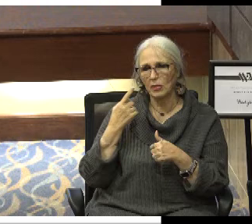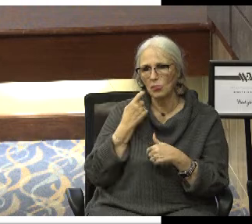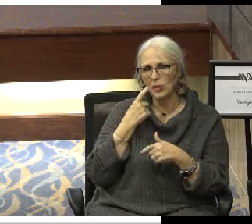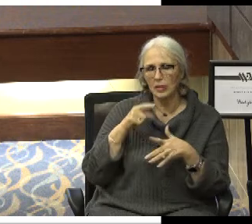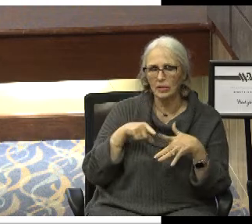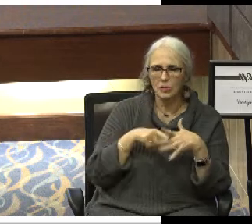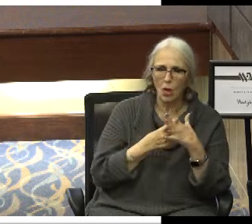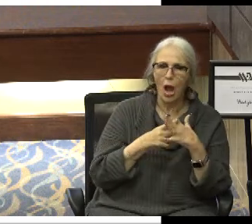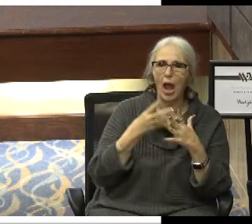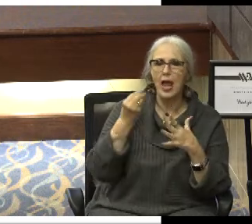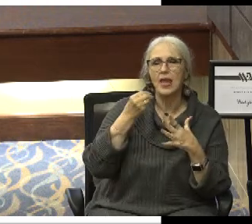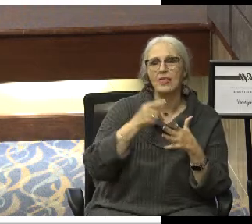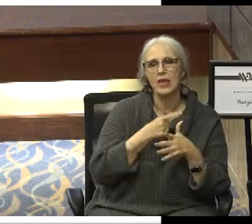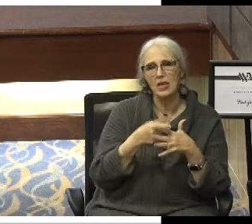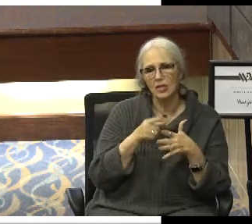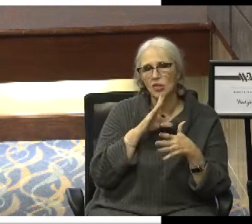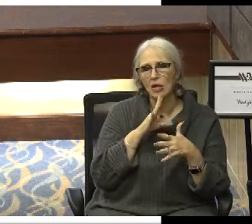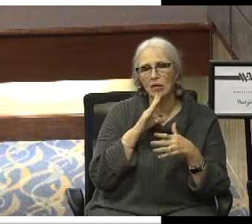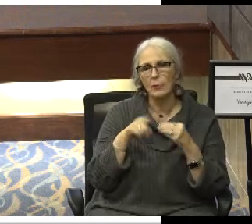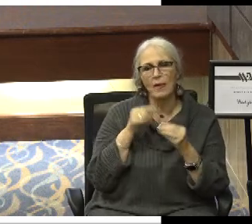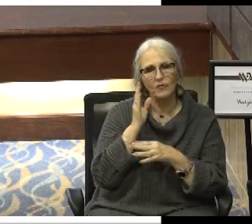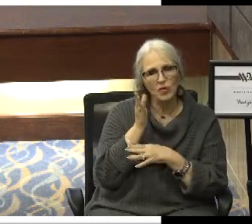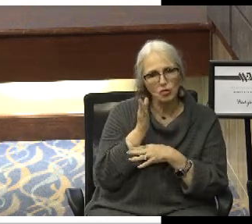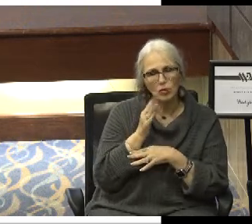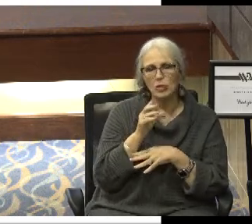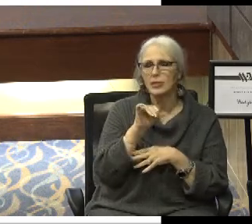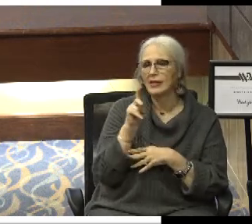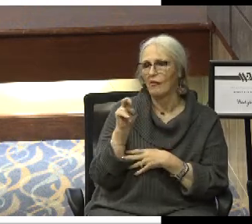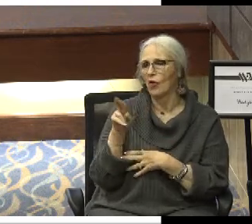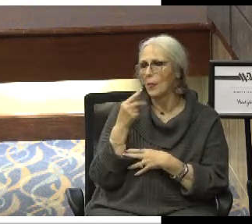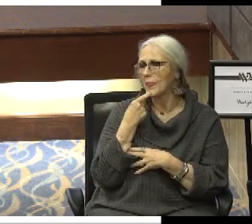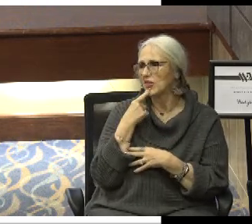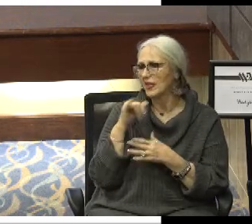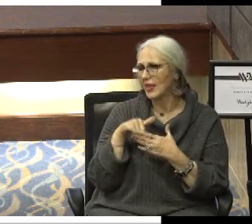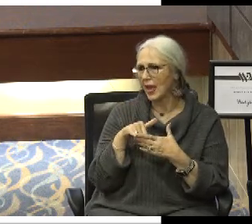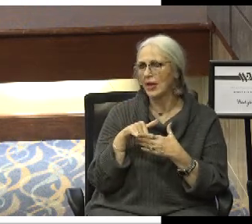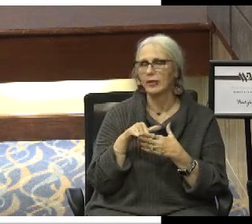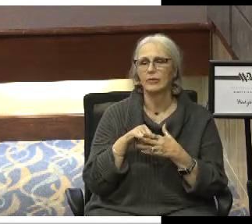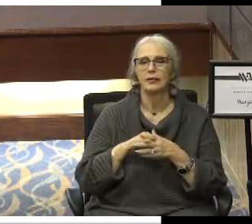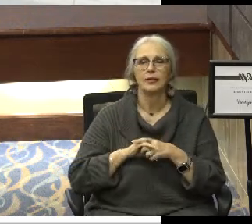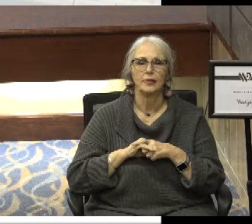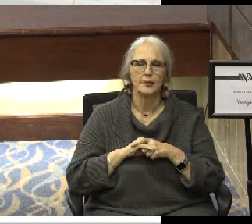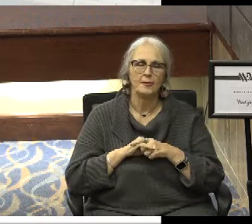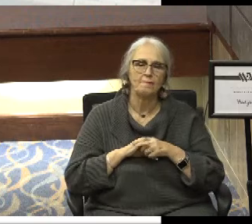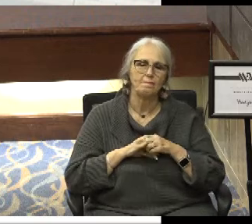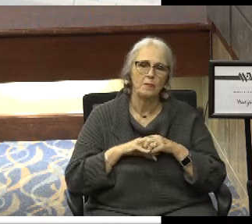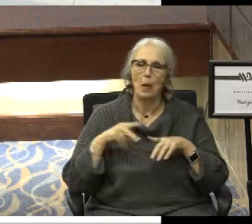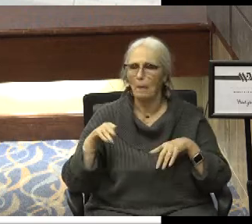talk a little bit about the next phase that Jennifer mentioned and that Paul went through as well.